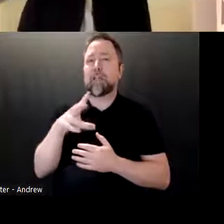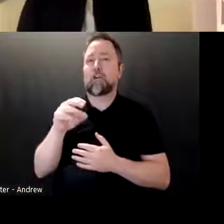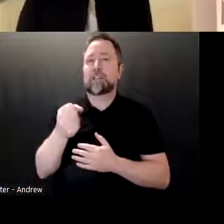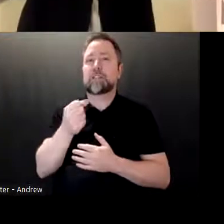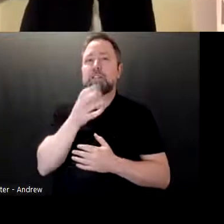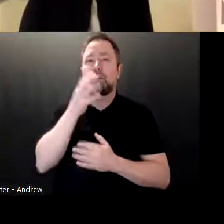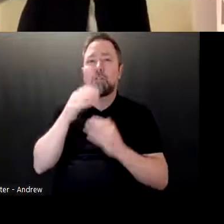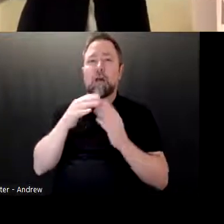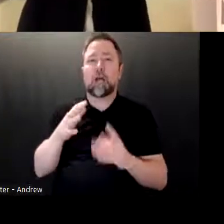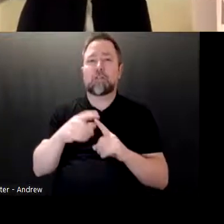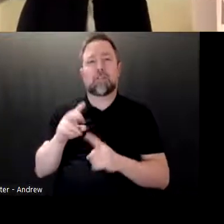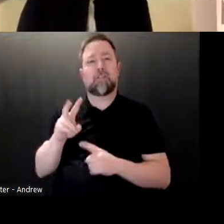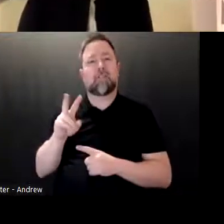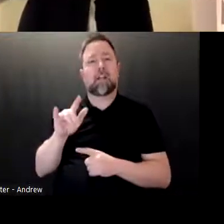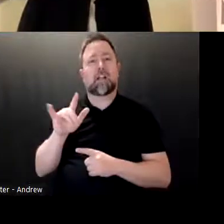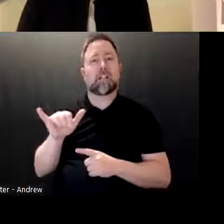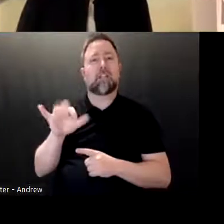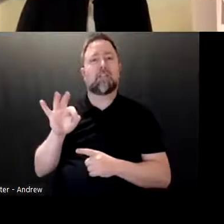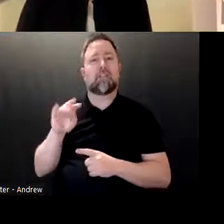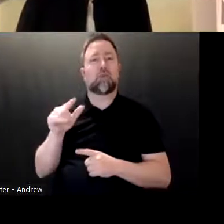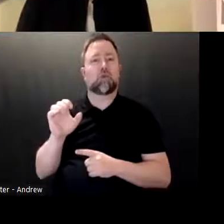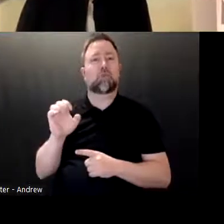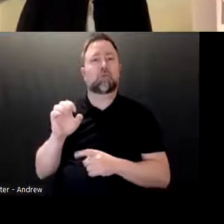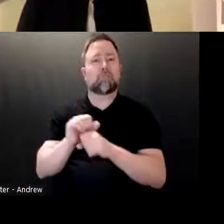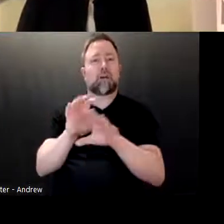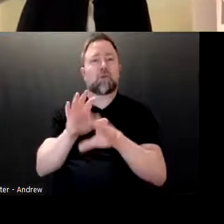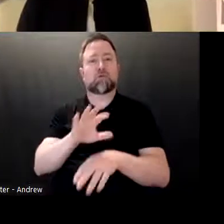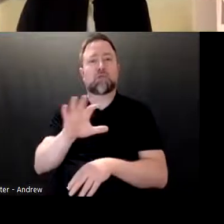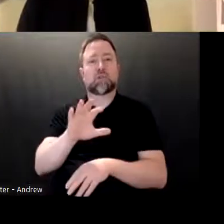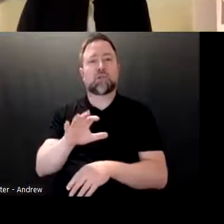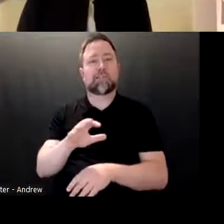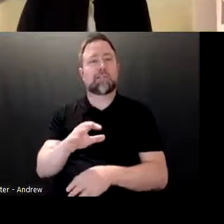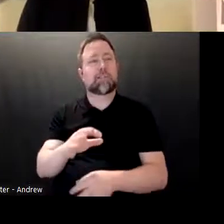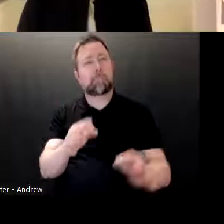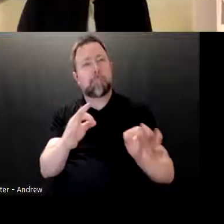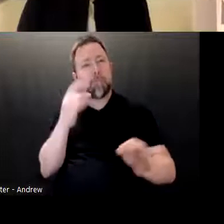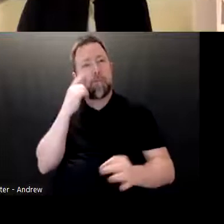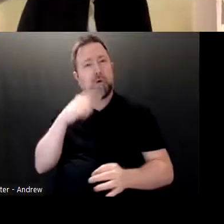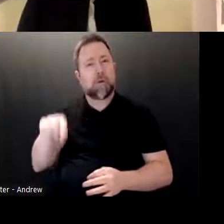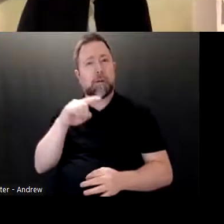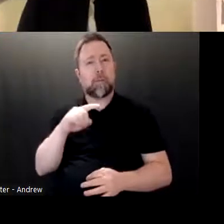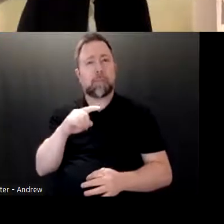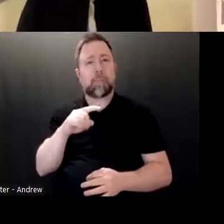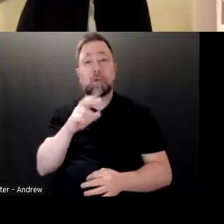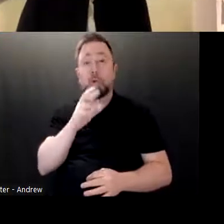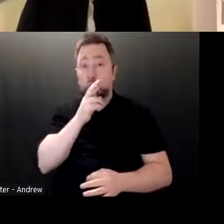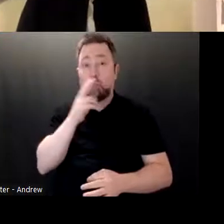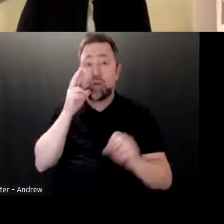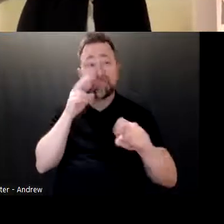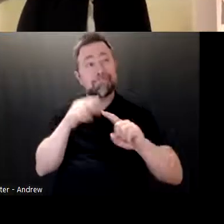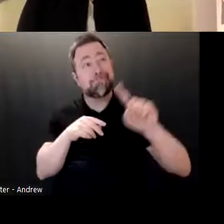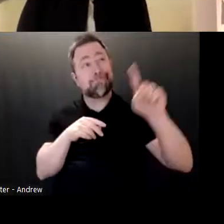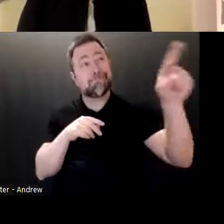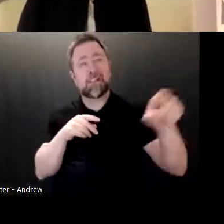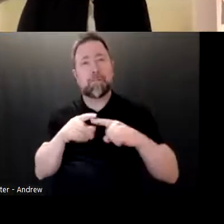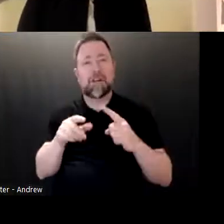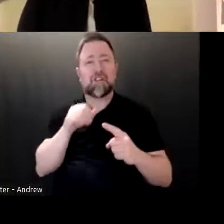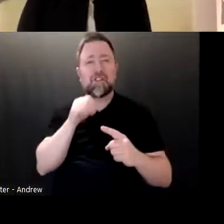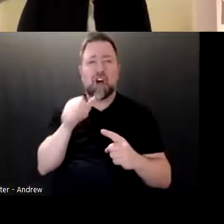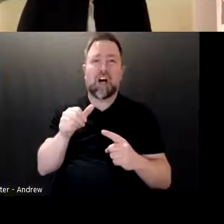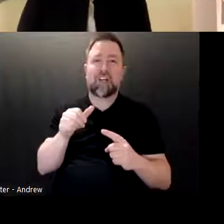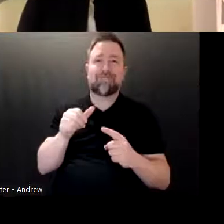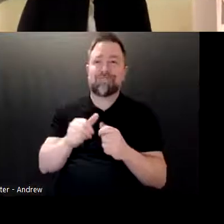leave the city for the countryside, where they would live an artful life that was close to nature. And Letty was also a creative person. She was a